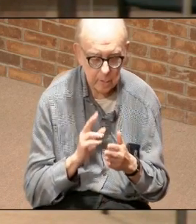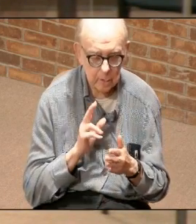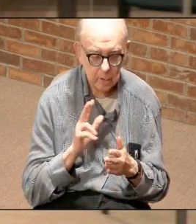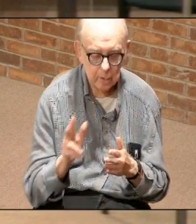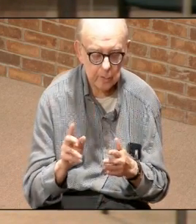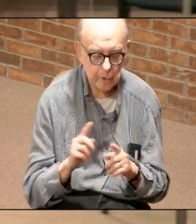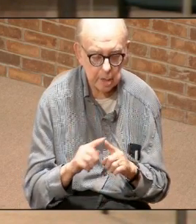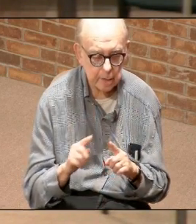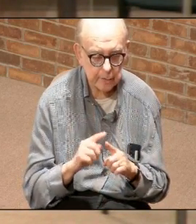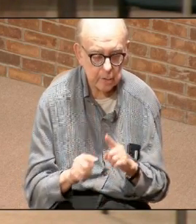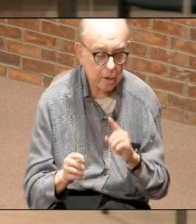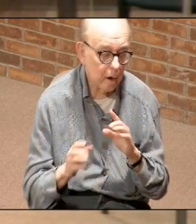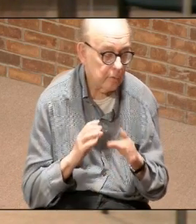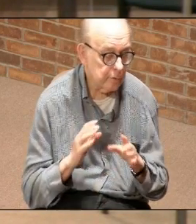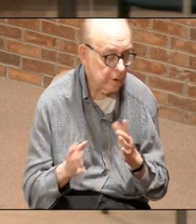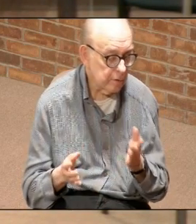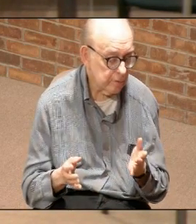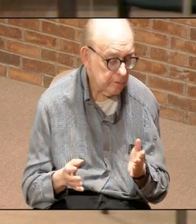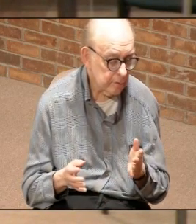different conversations.